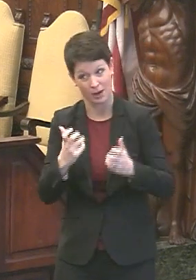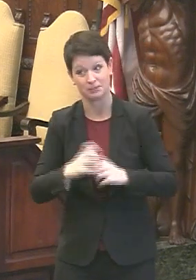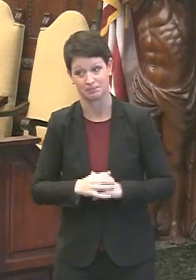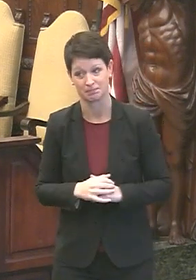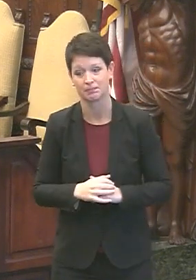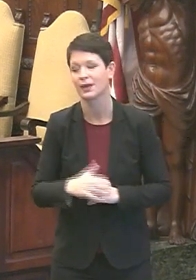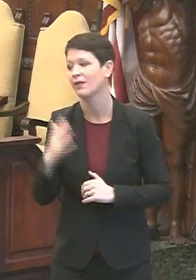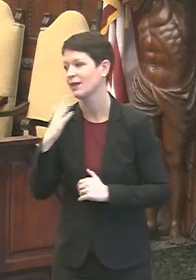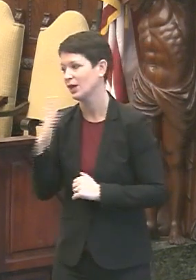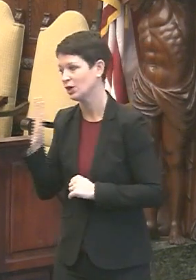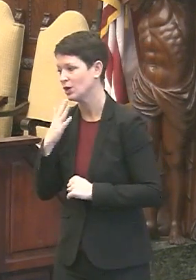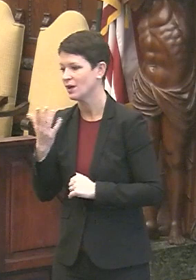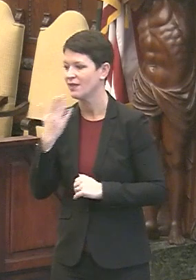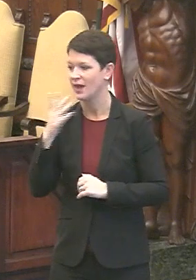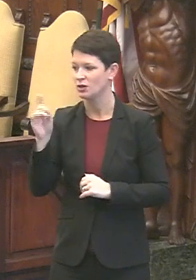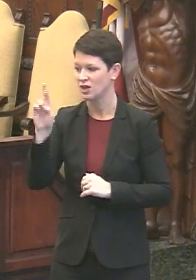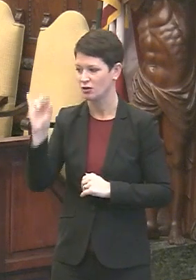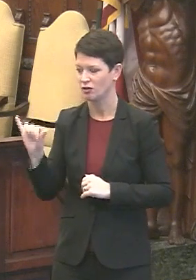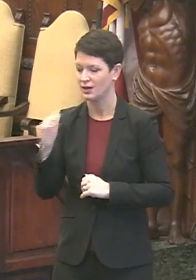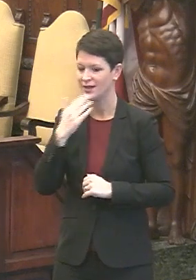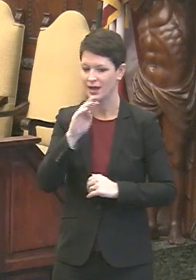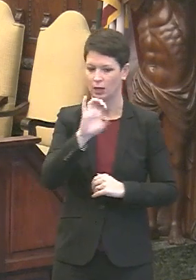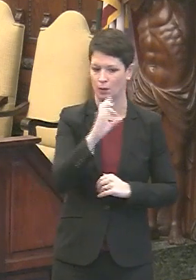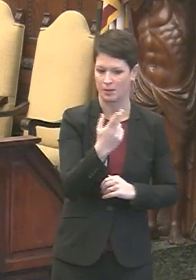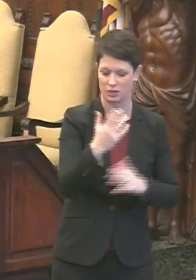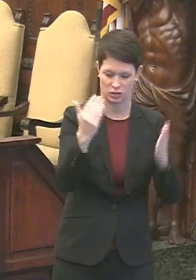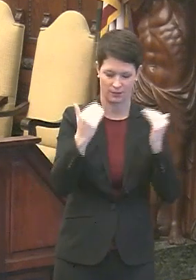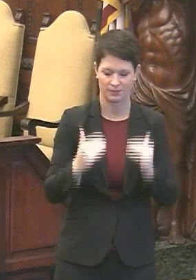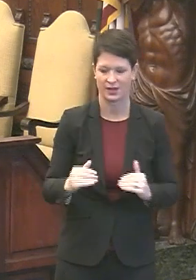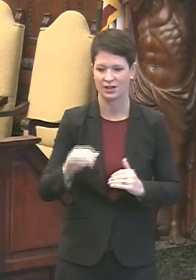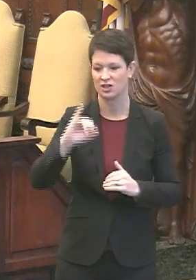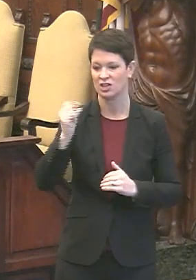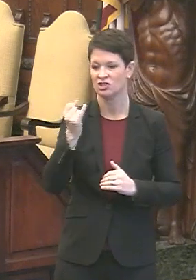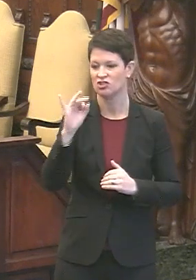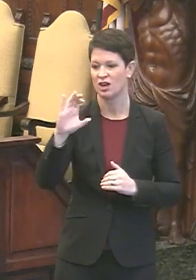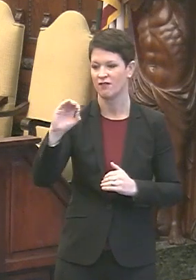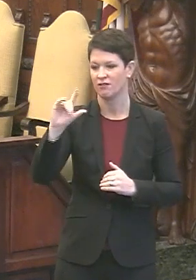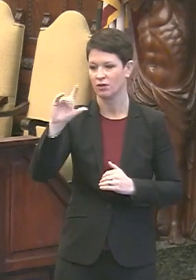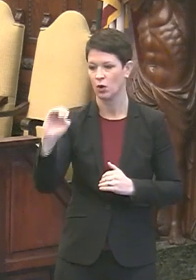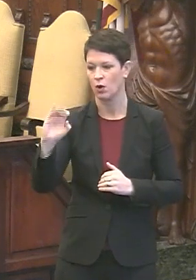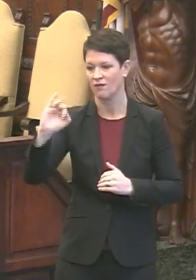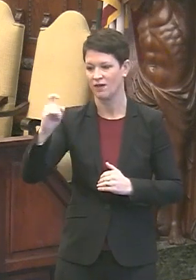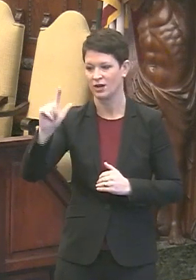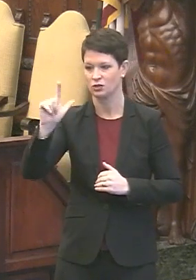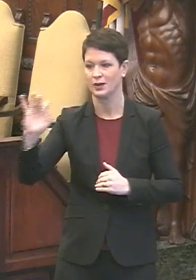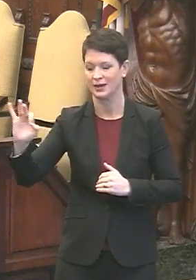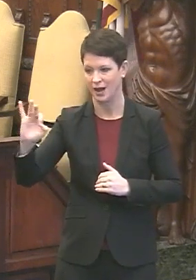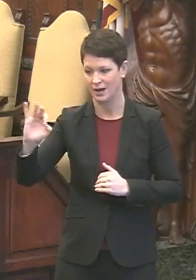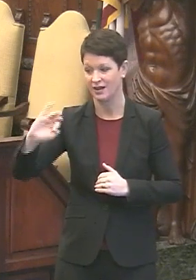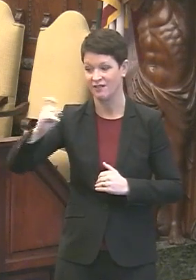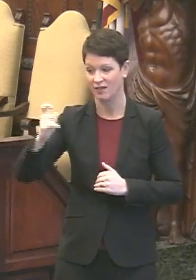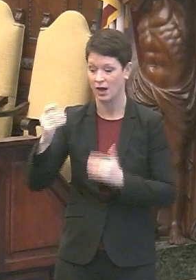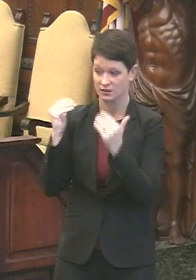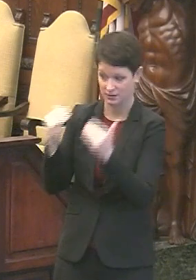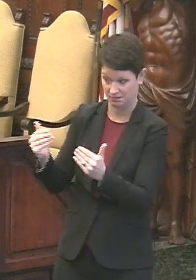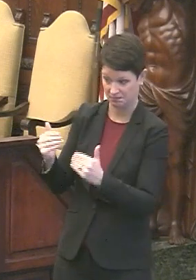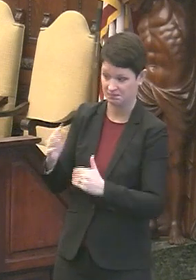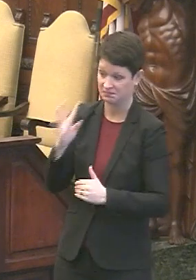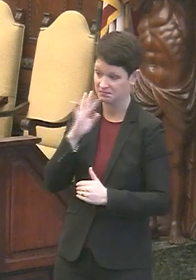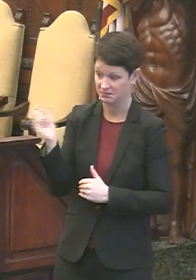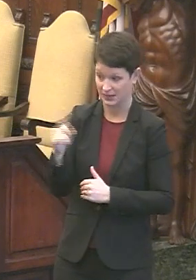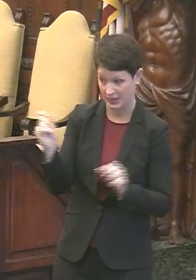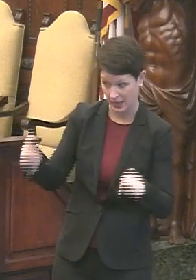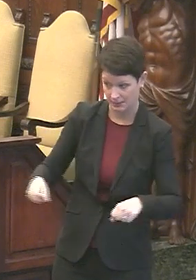Thank you. Thank you, Dr. Farley, and thank you, Mitch. Next up, we have Jeff Cole from Fox 29. Jeff, you should be able to unmute and